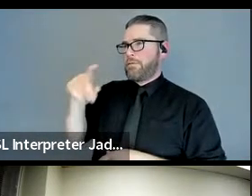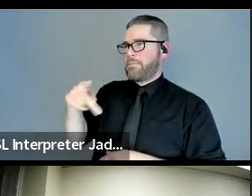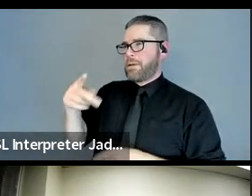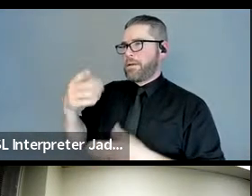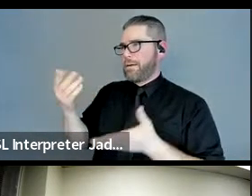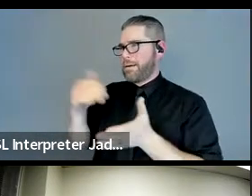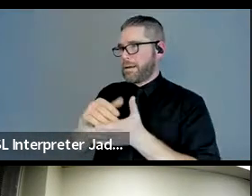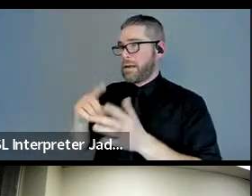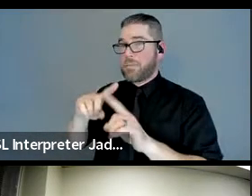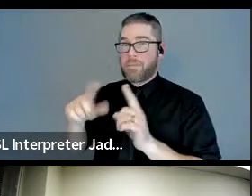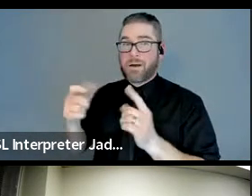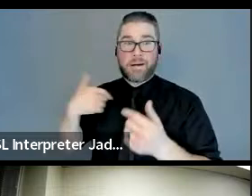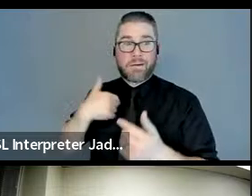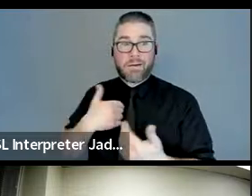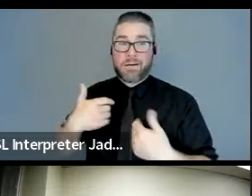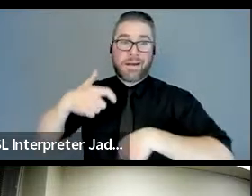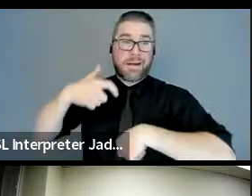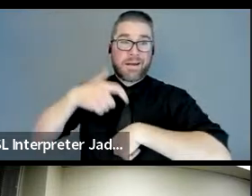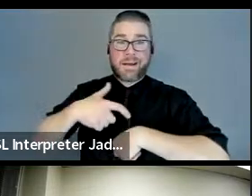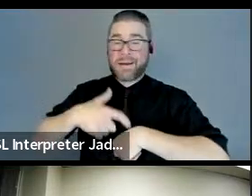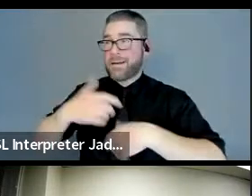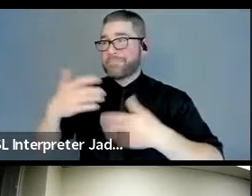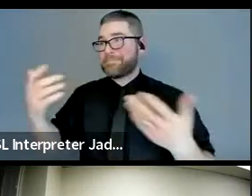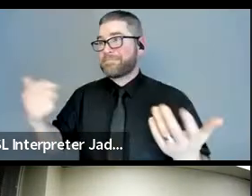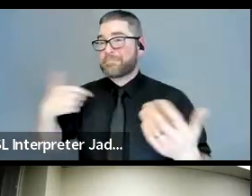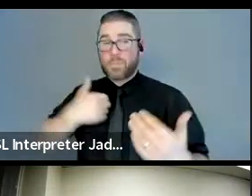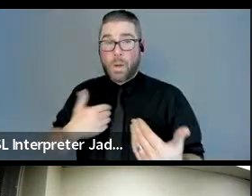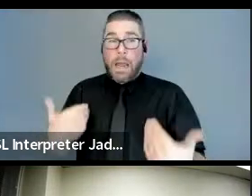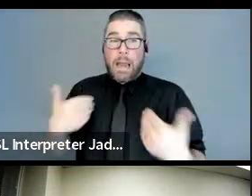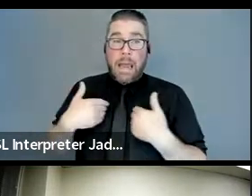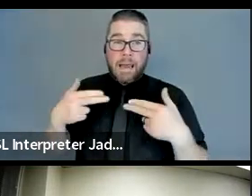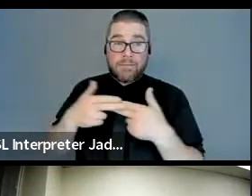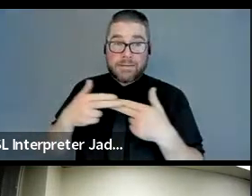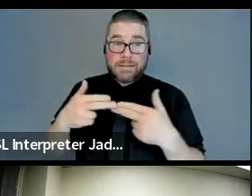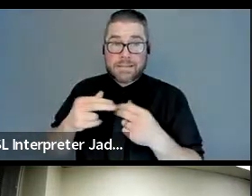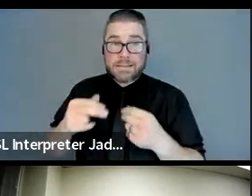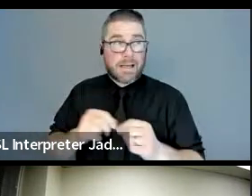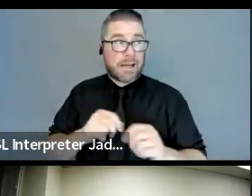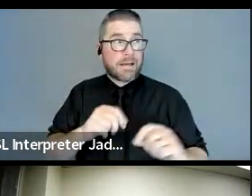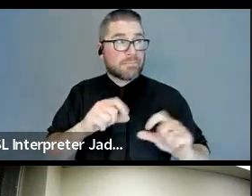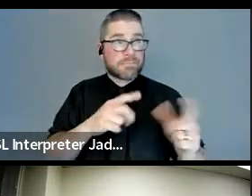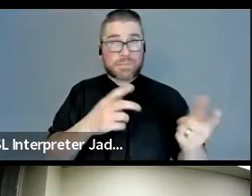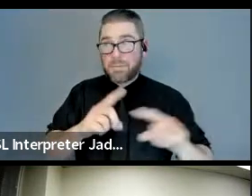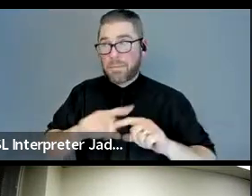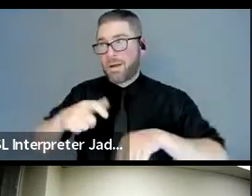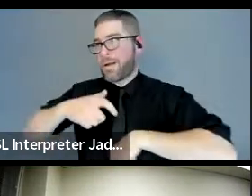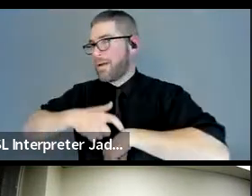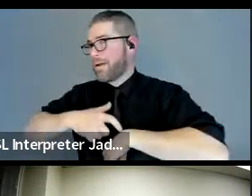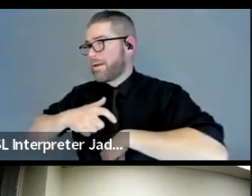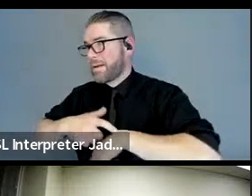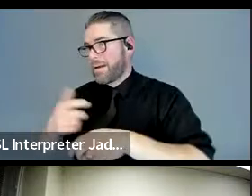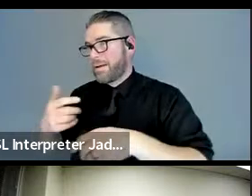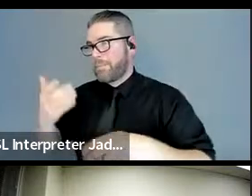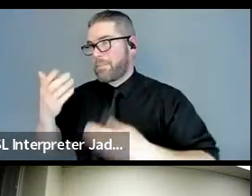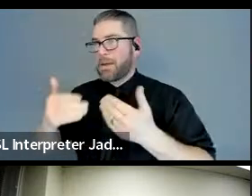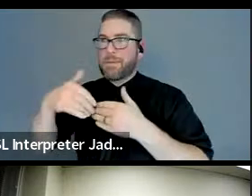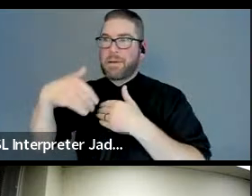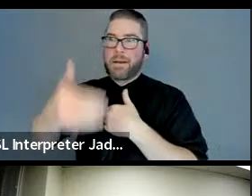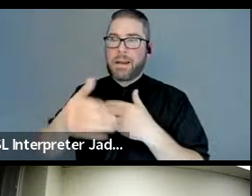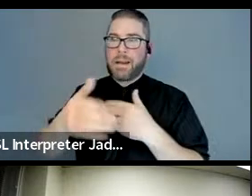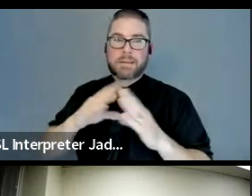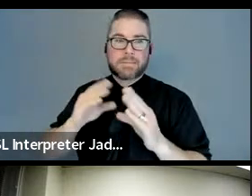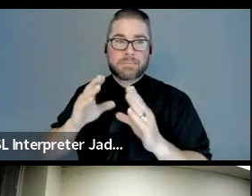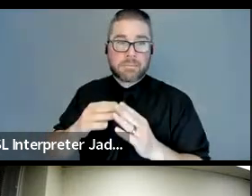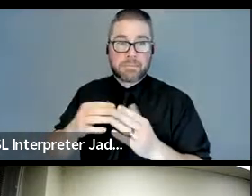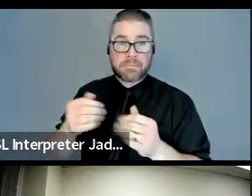did have slides, and maybe we can revisit that at the next meeting, but appreciate the time. And if there are any questions, feel